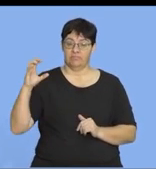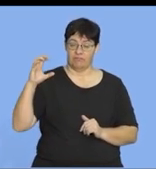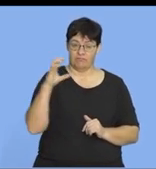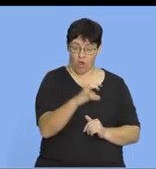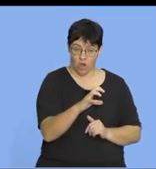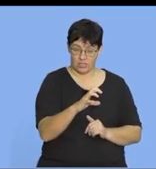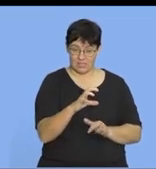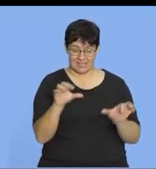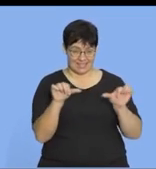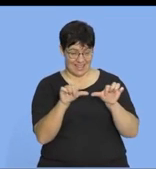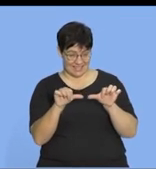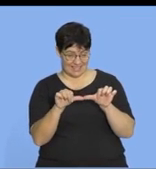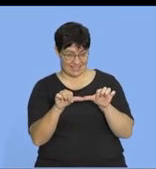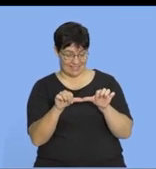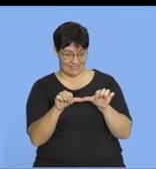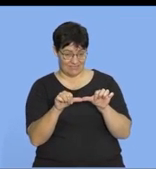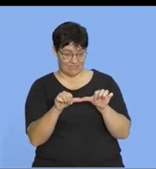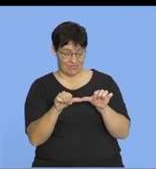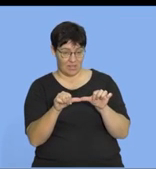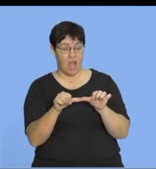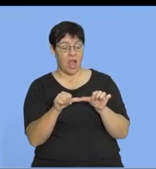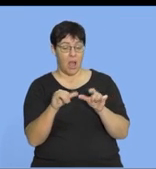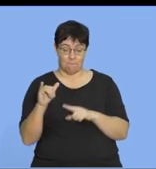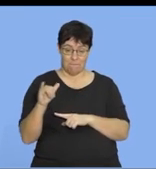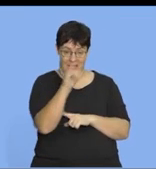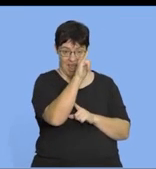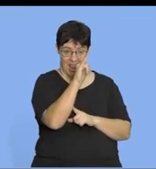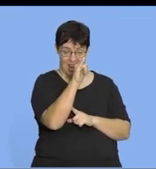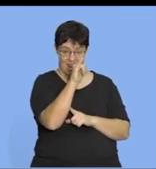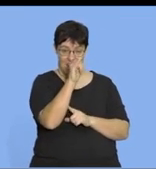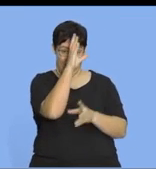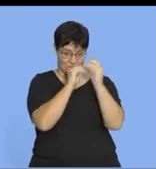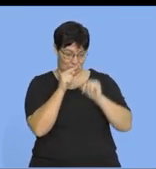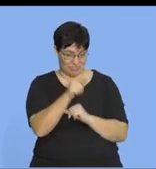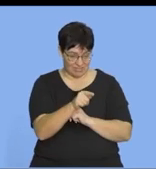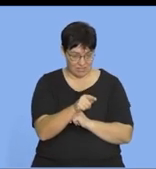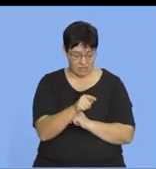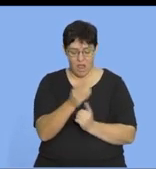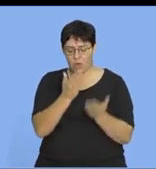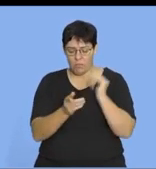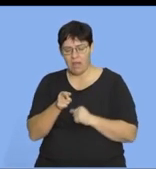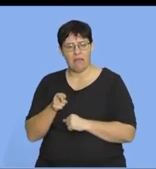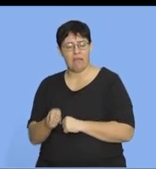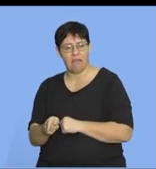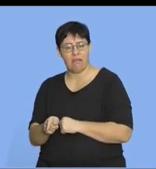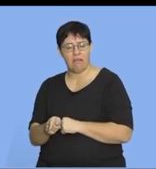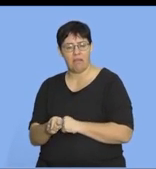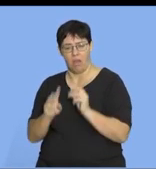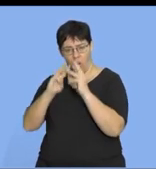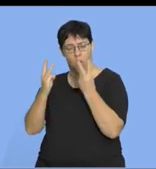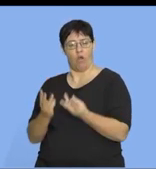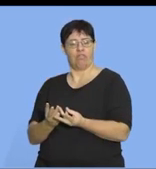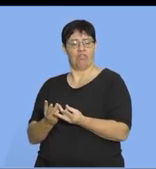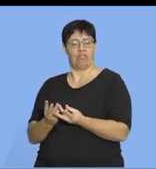force experienced by the plane compare to the force experienced by the